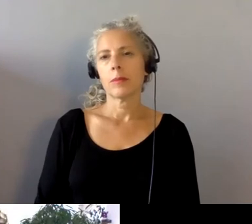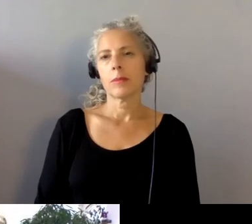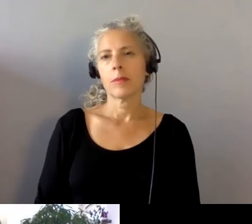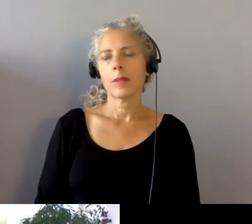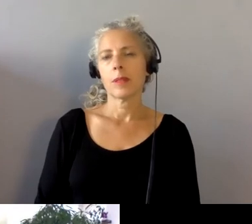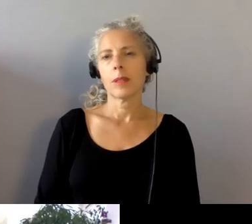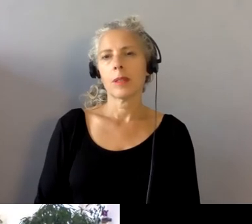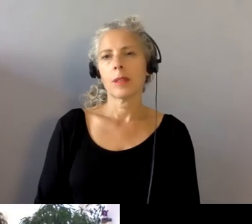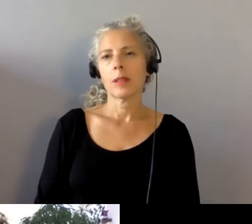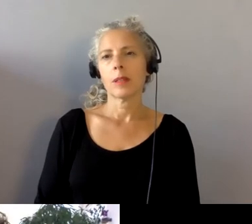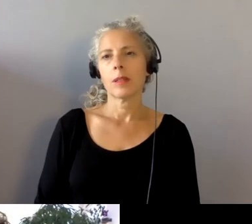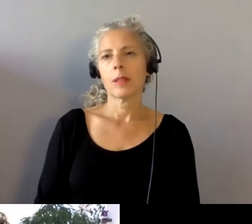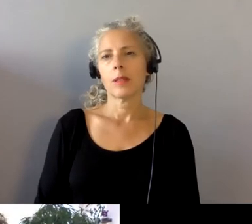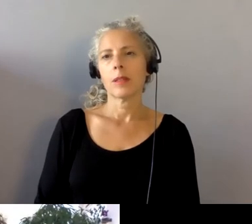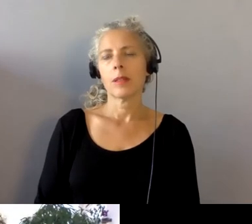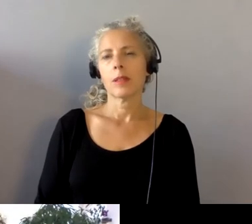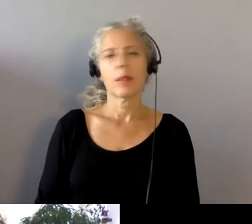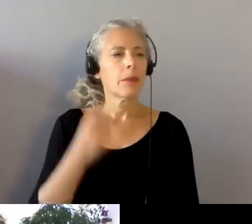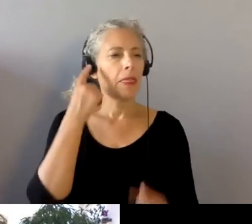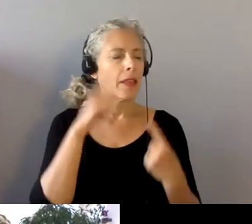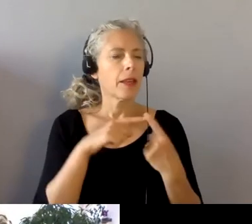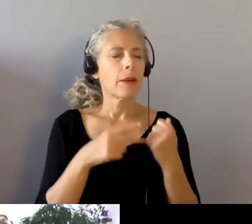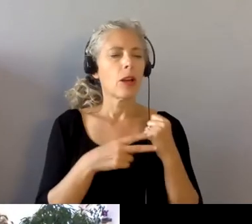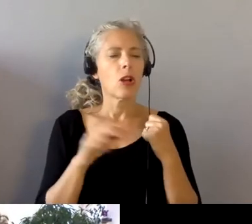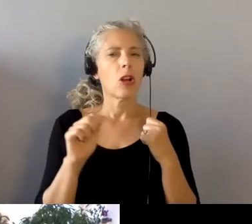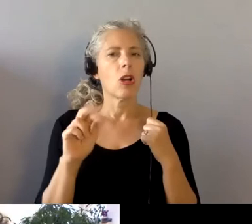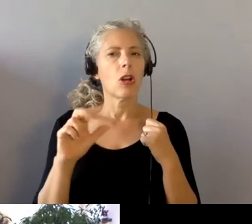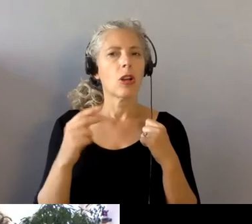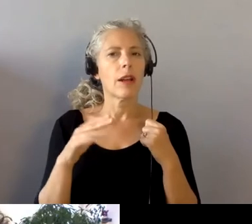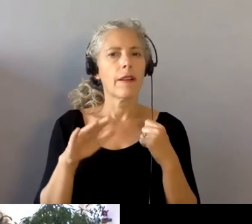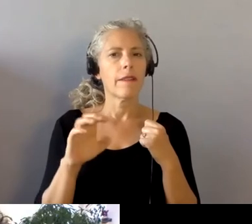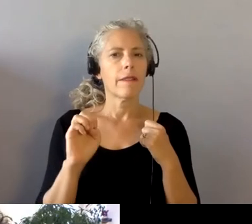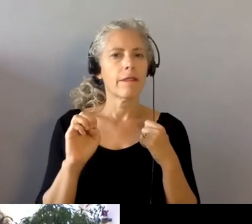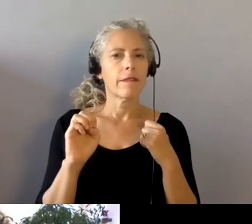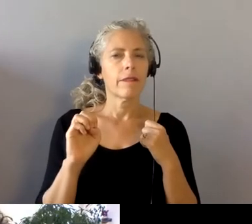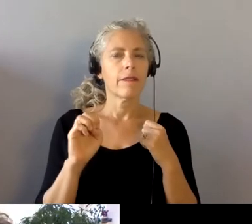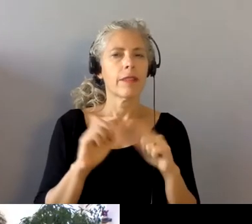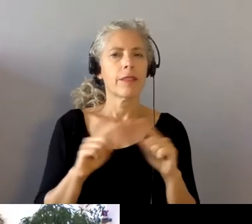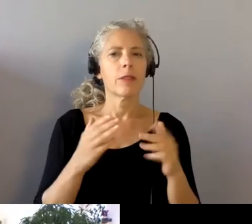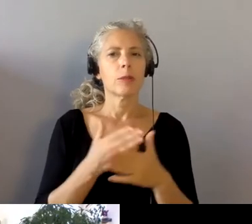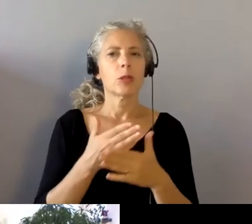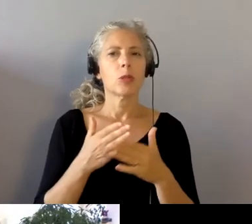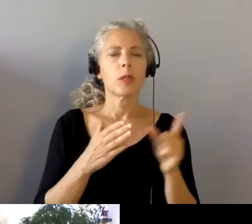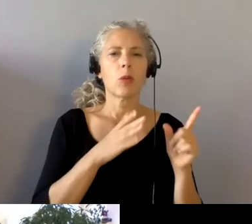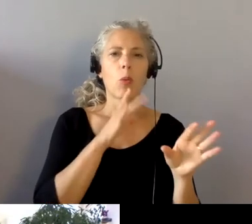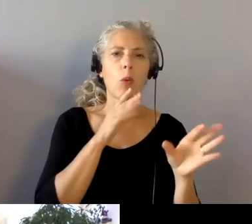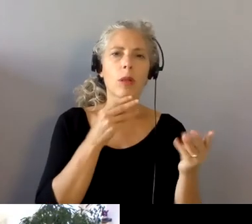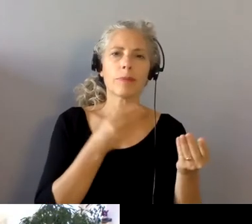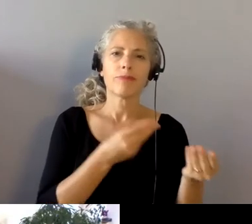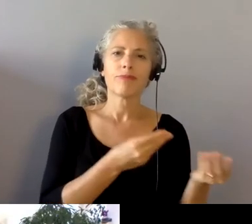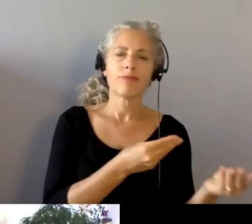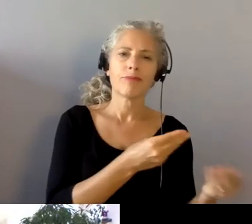So I've been thinking about the archive a lot recently, and the difference between like orally